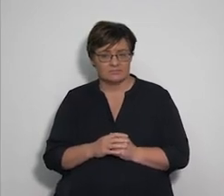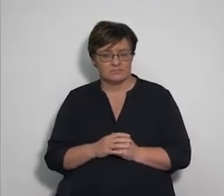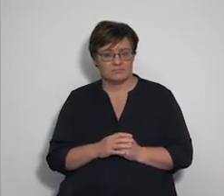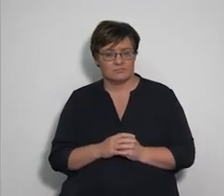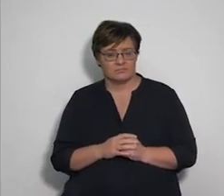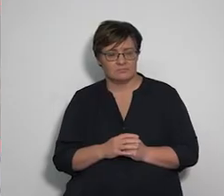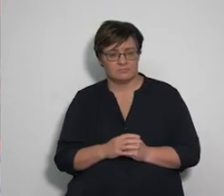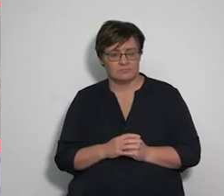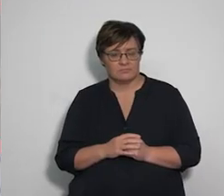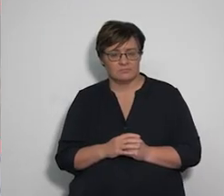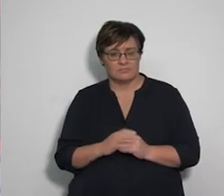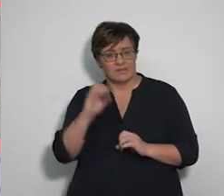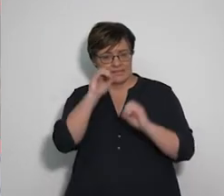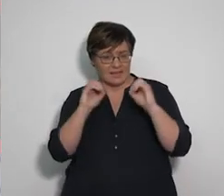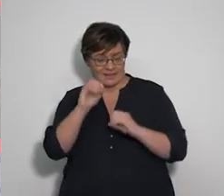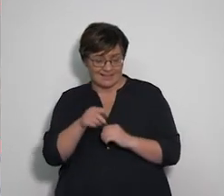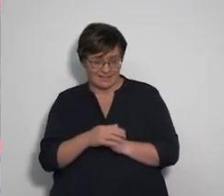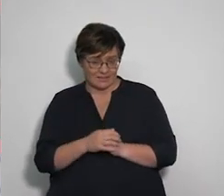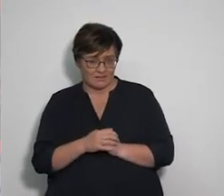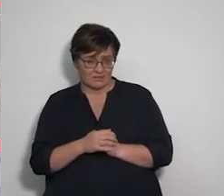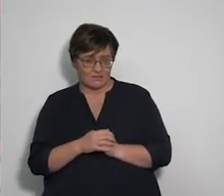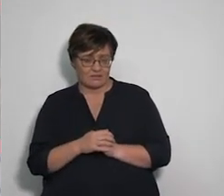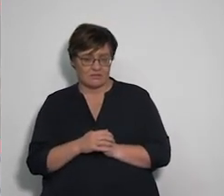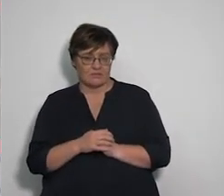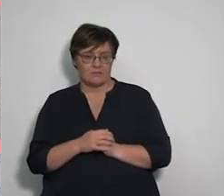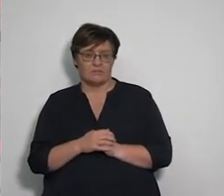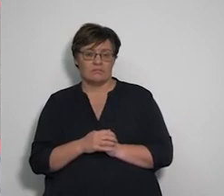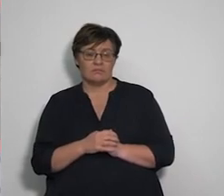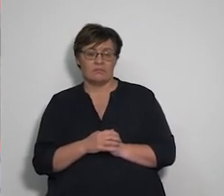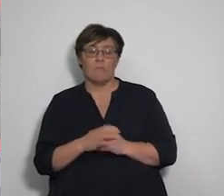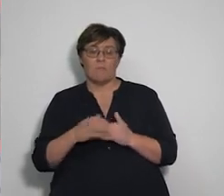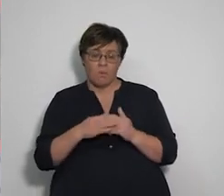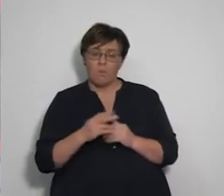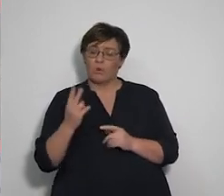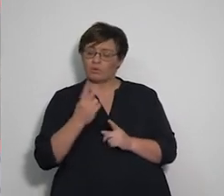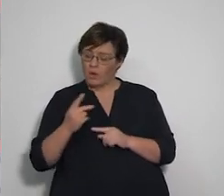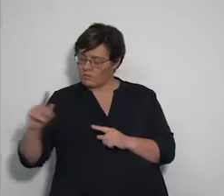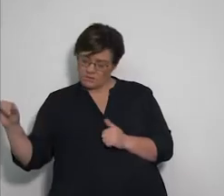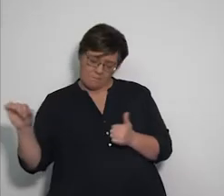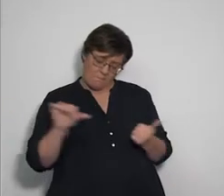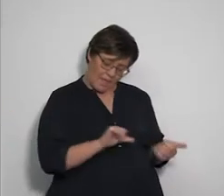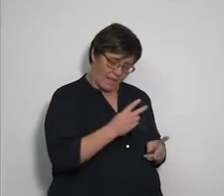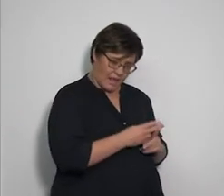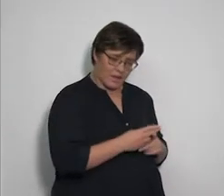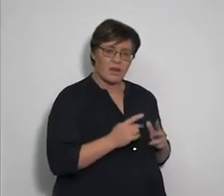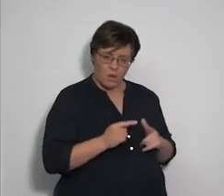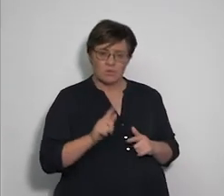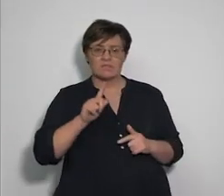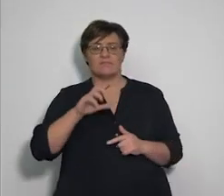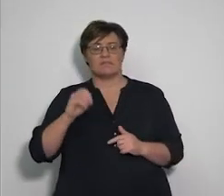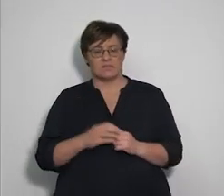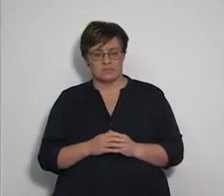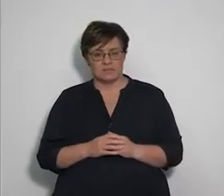same space, 30 yeast cells. 2 hours later, it's gone up to